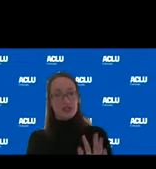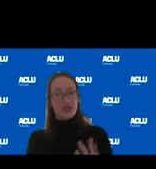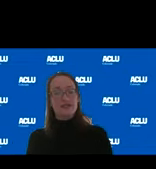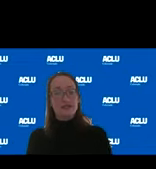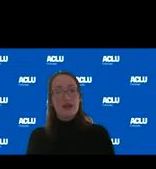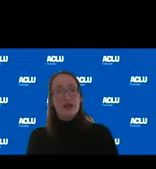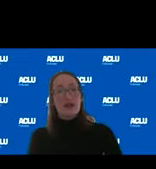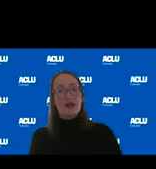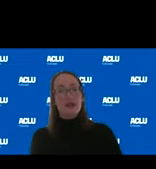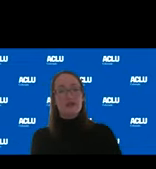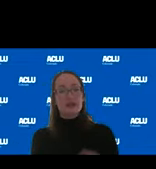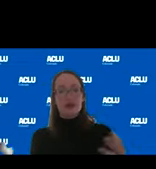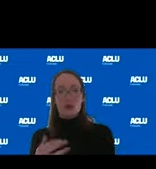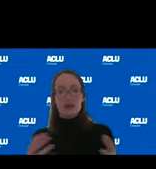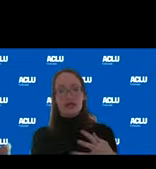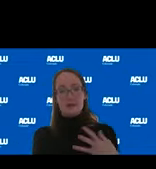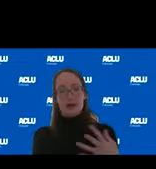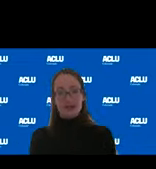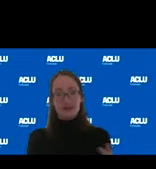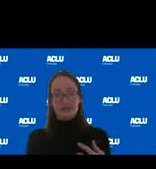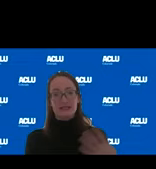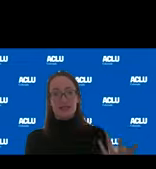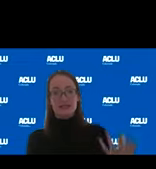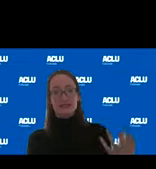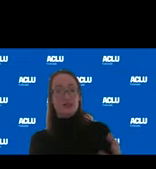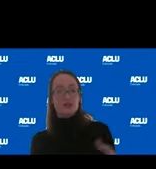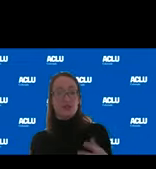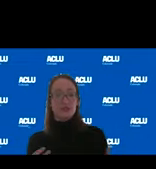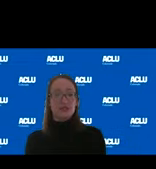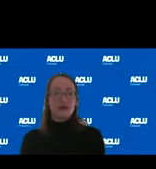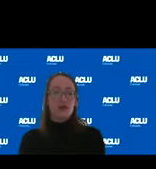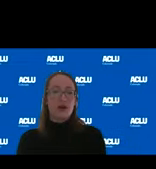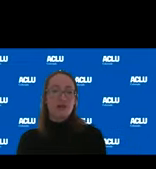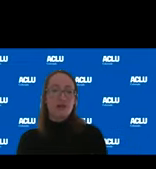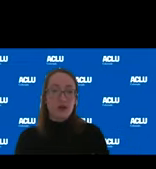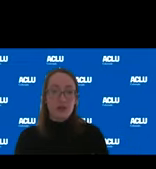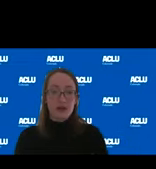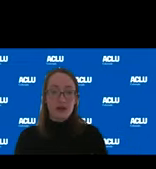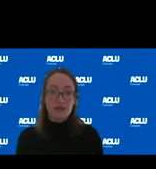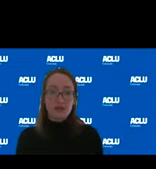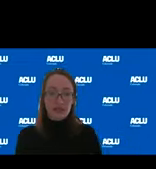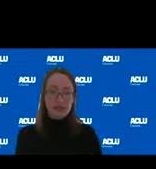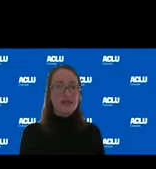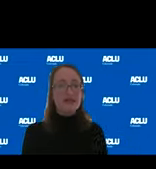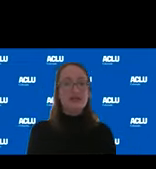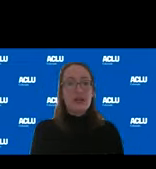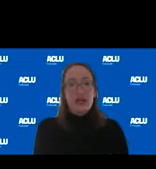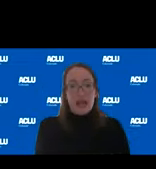Commission is really a coordinating body that was established in 2002 off of the Help America Votes Act,